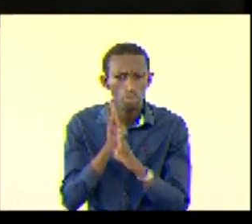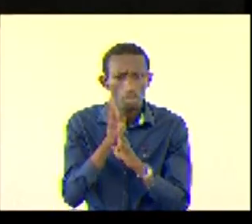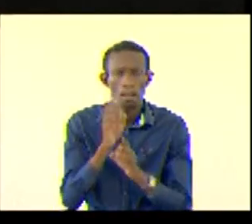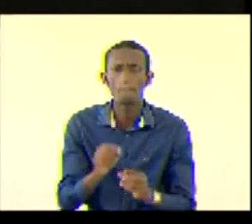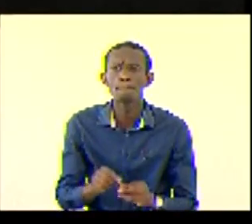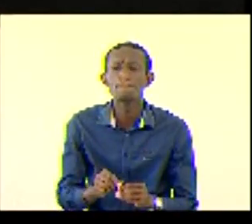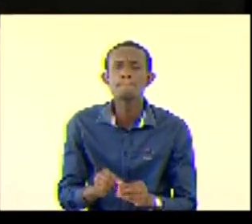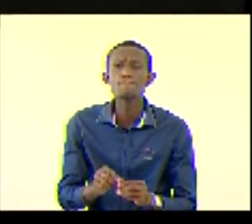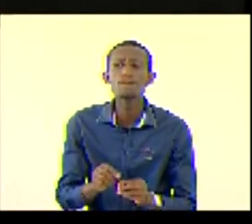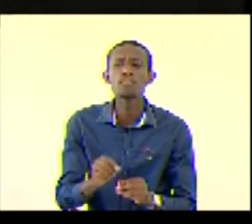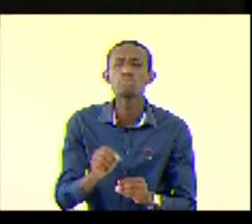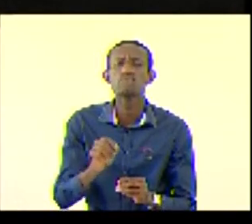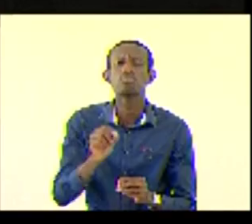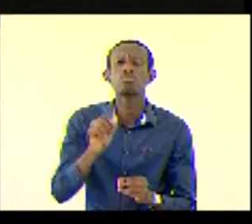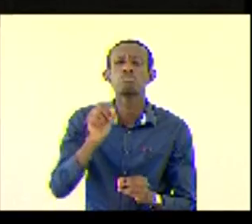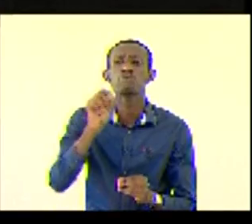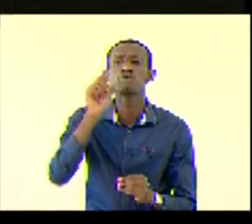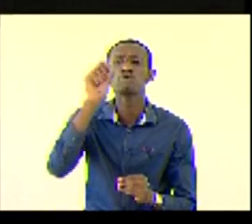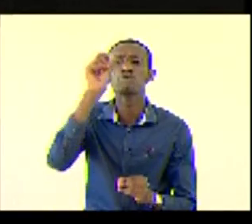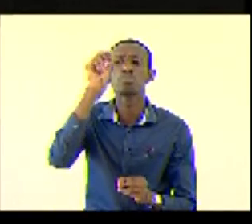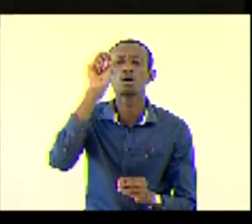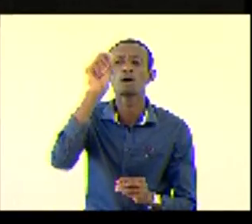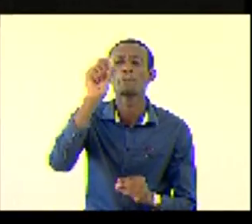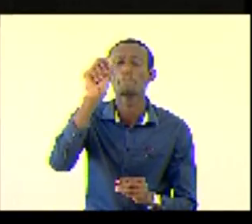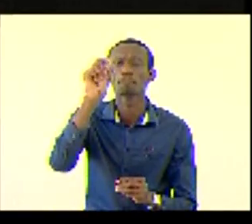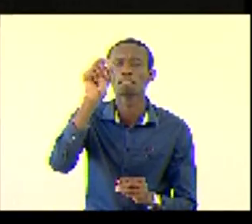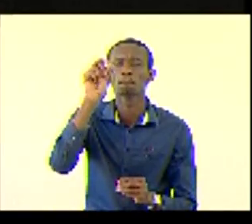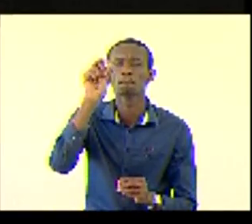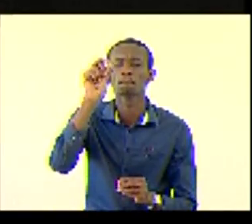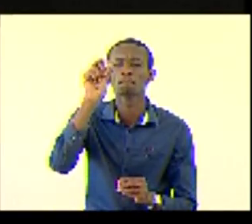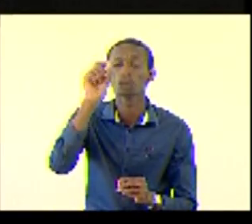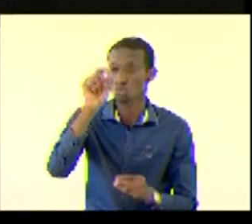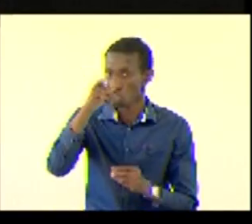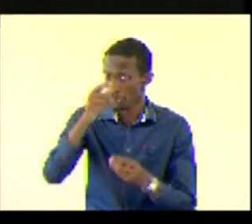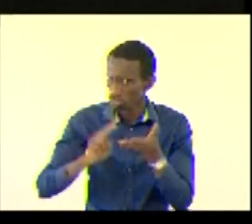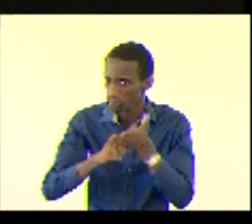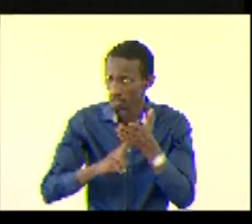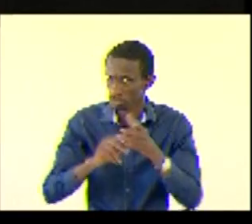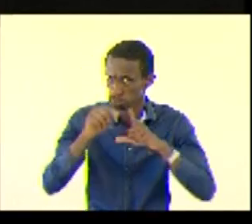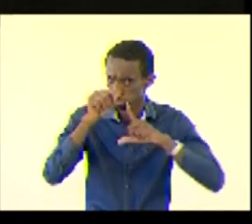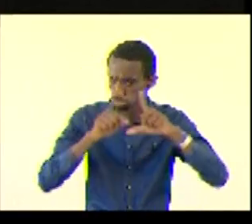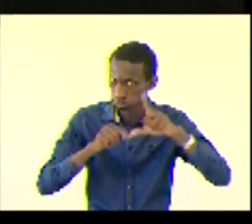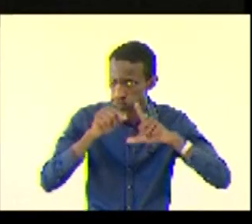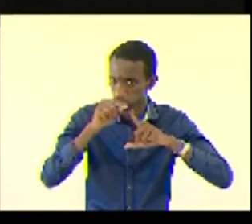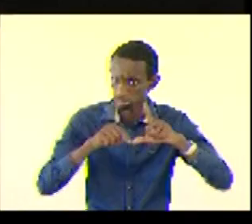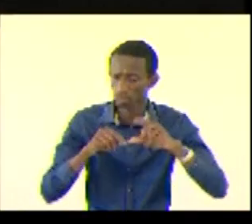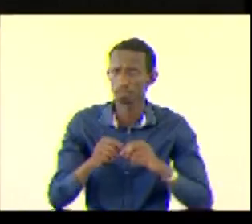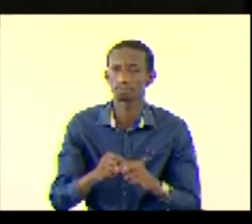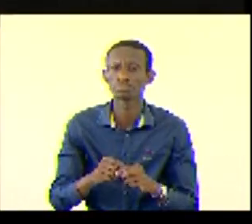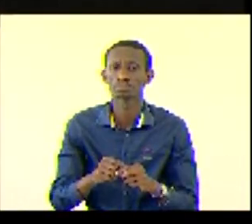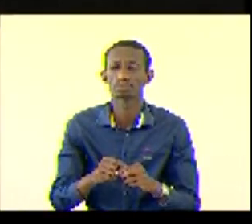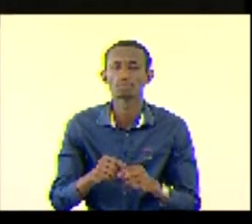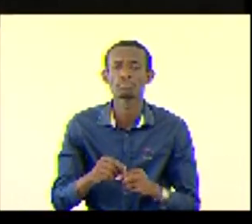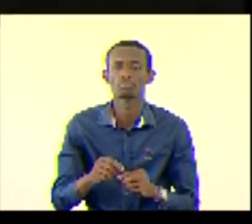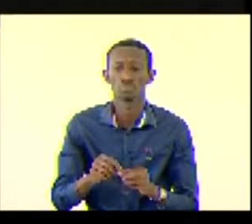the curve. And then again, using a ruler. But of course, if you are using the graph